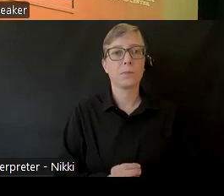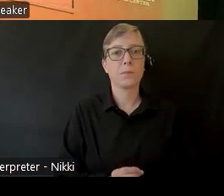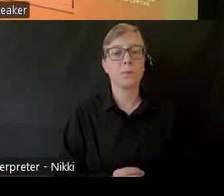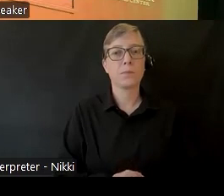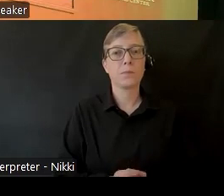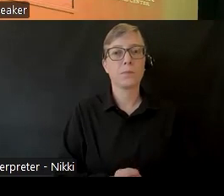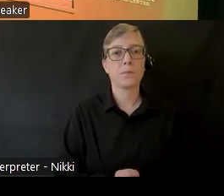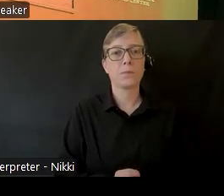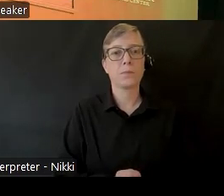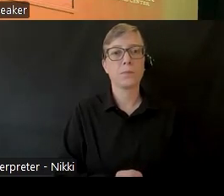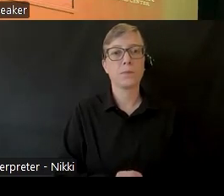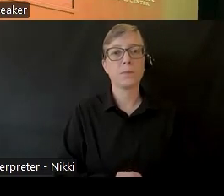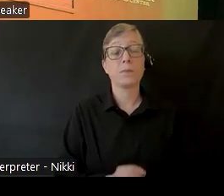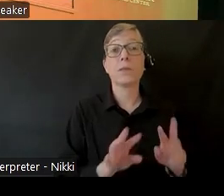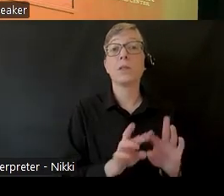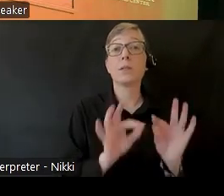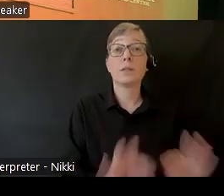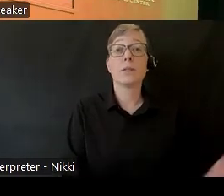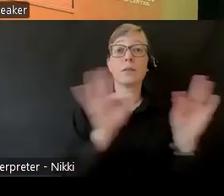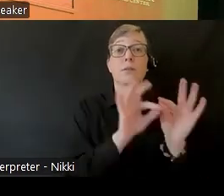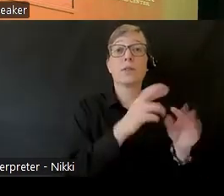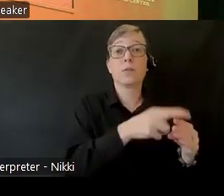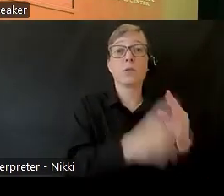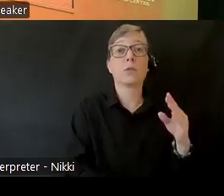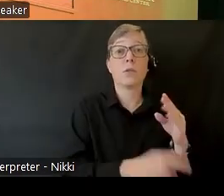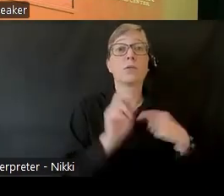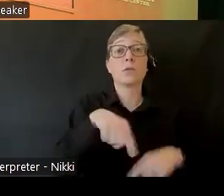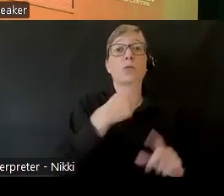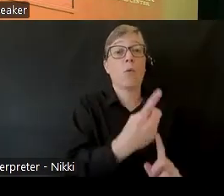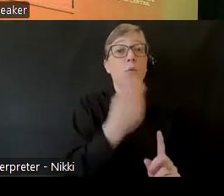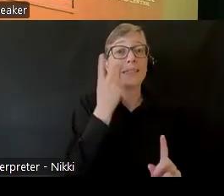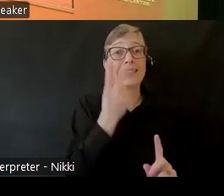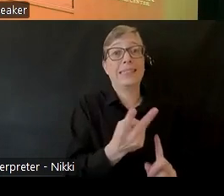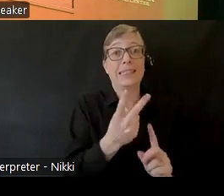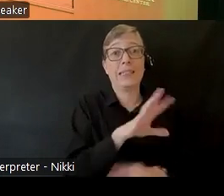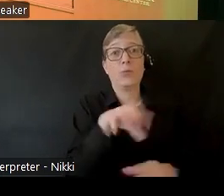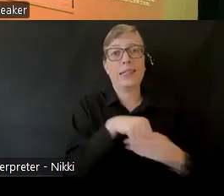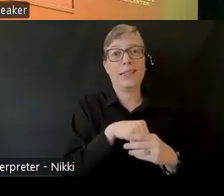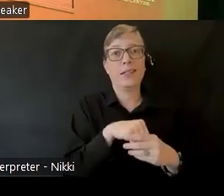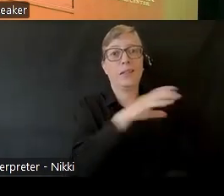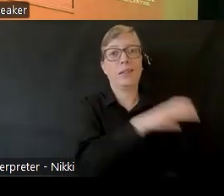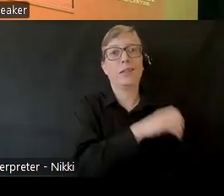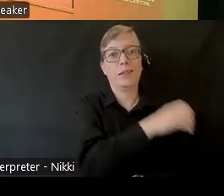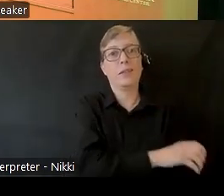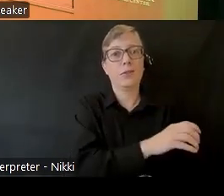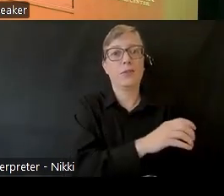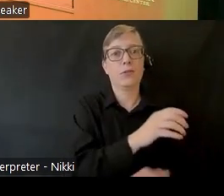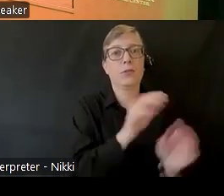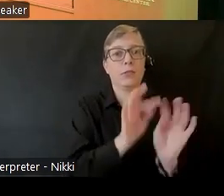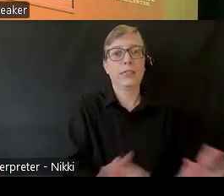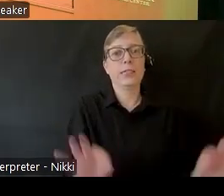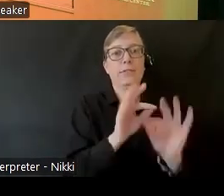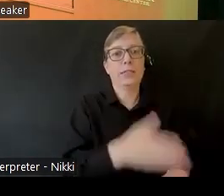only significant results were observed among the clinically significant group, the highest improvement group, right?